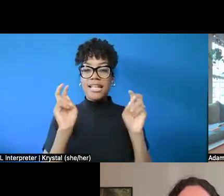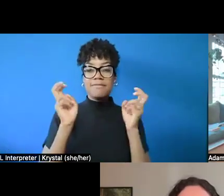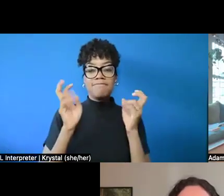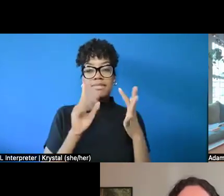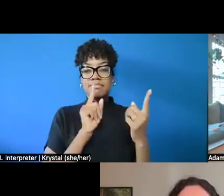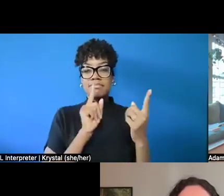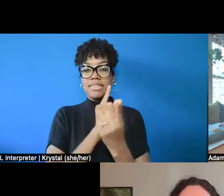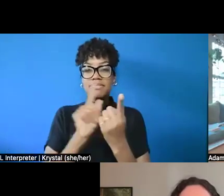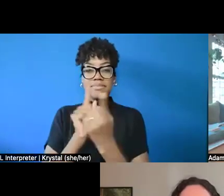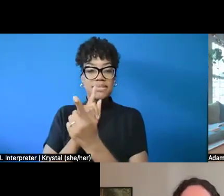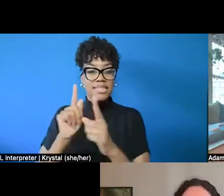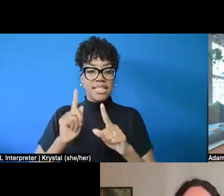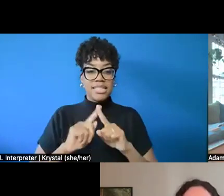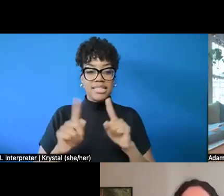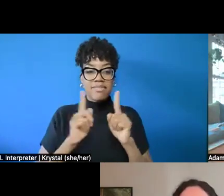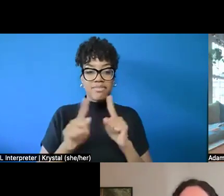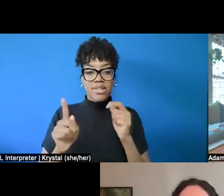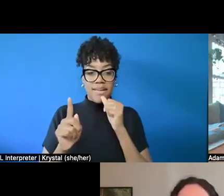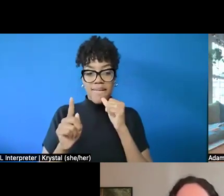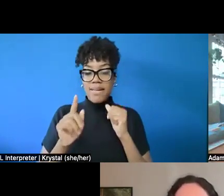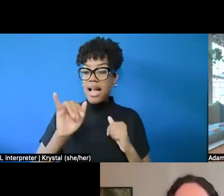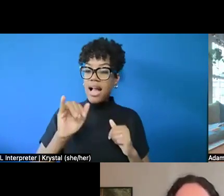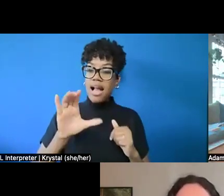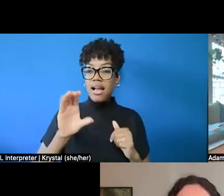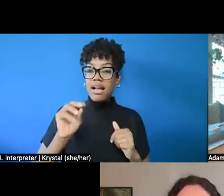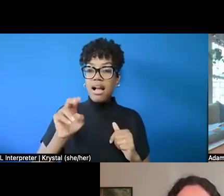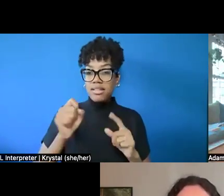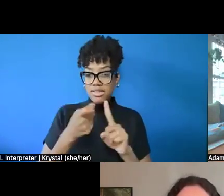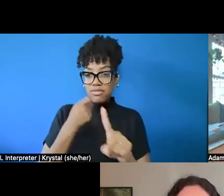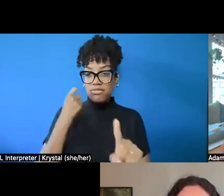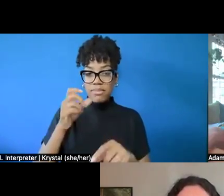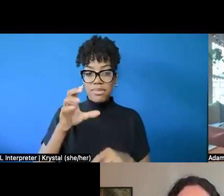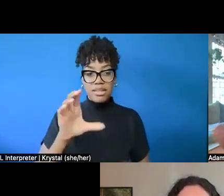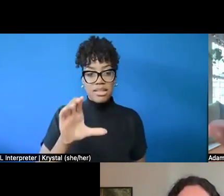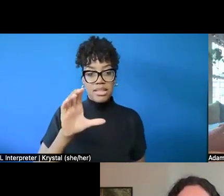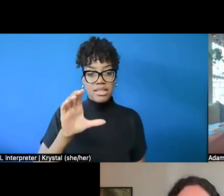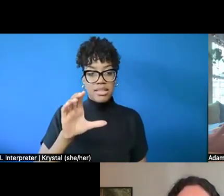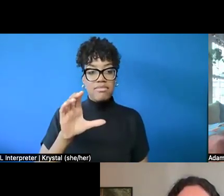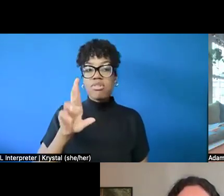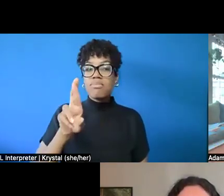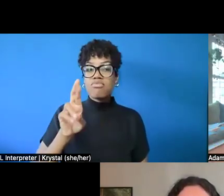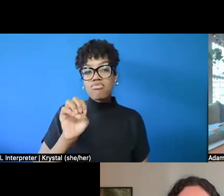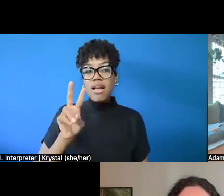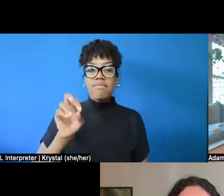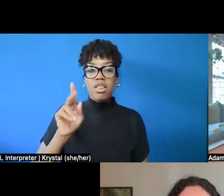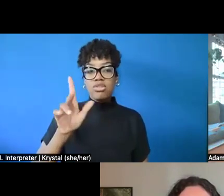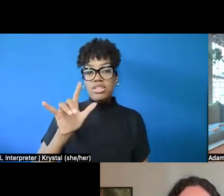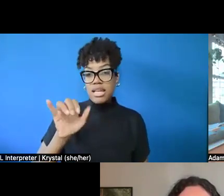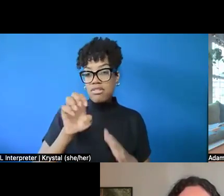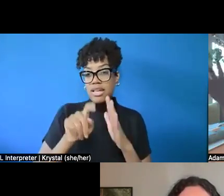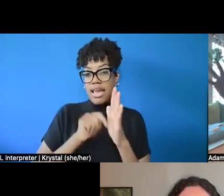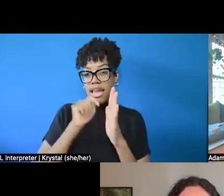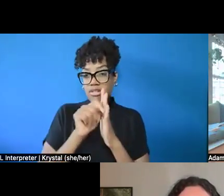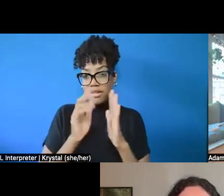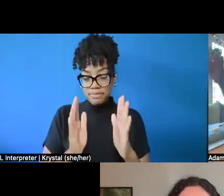highlighting some of the Indigenous voices, particularly that students meet in the mixer, and how